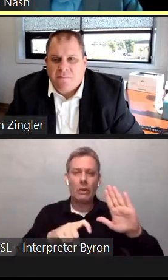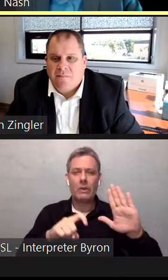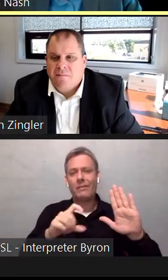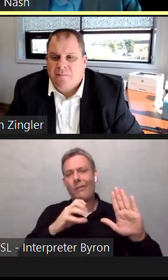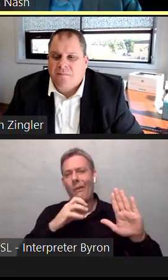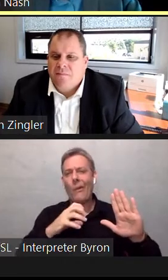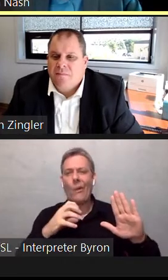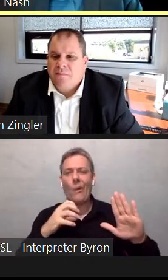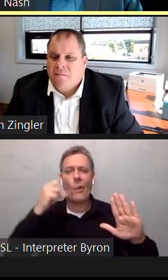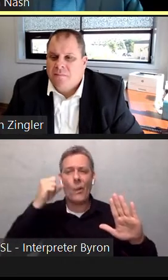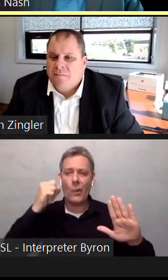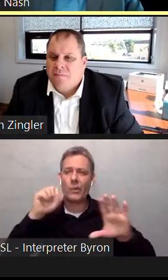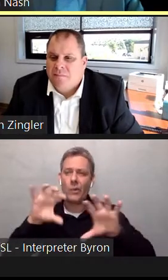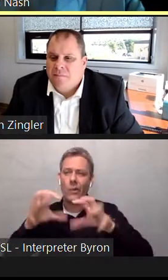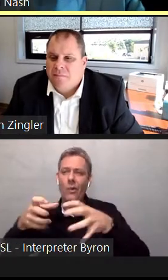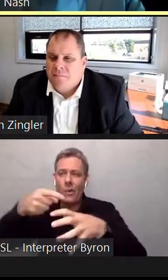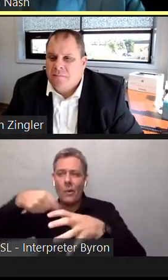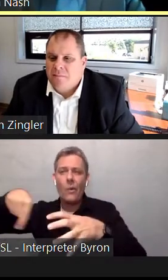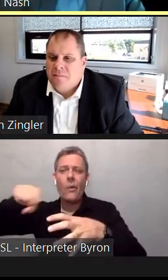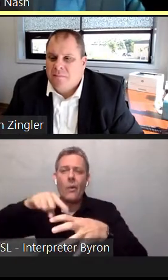the vaccination rates go from